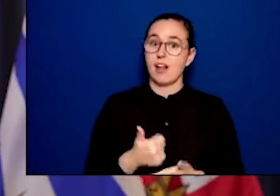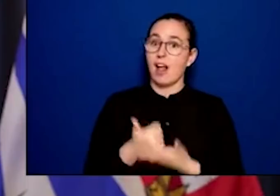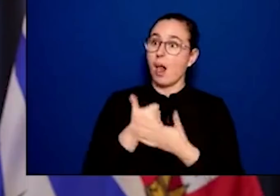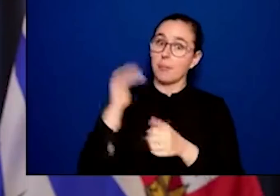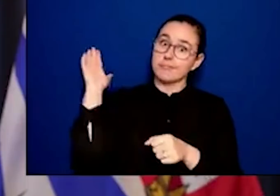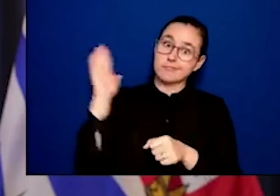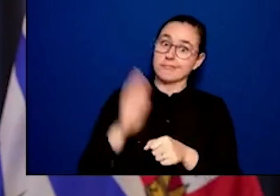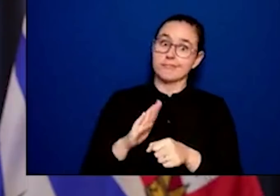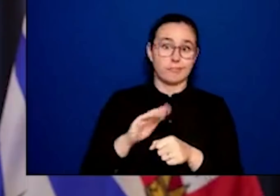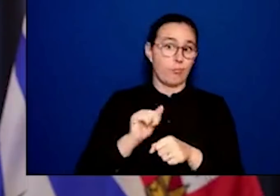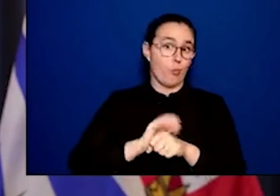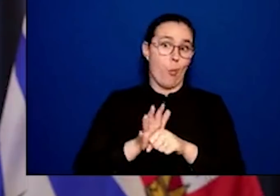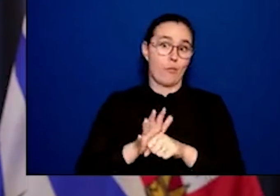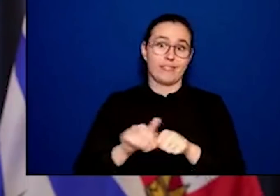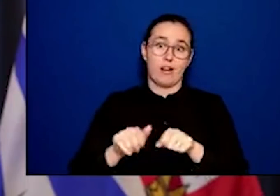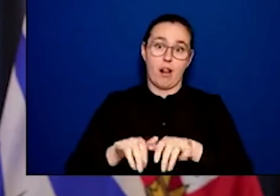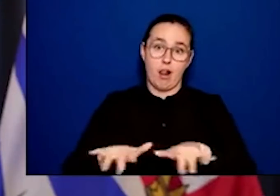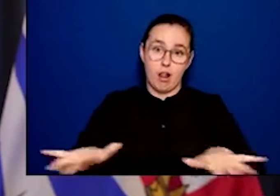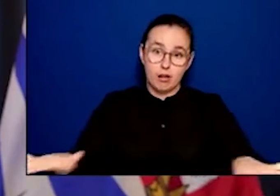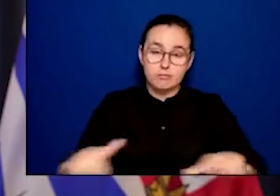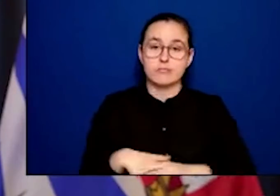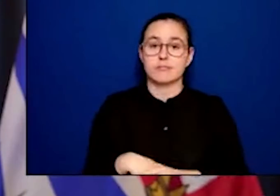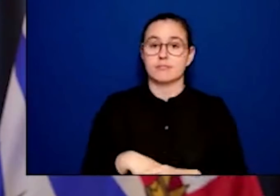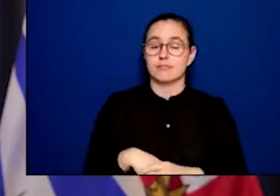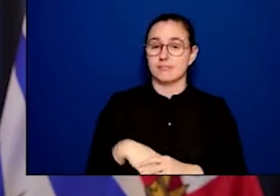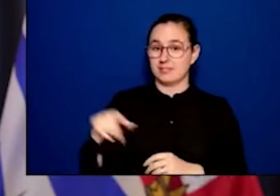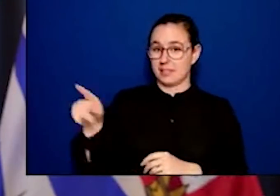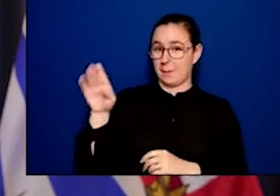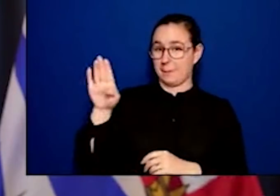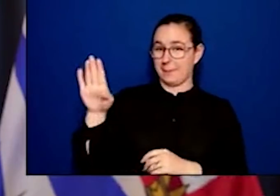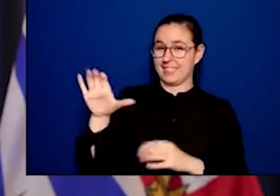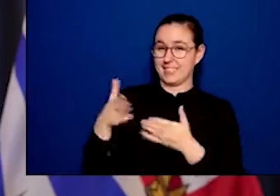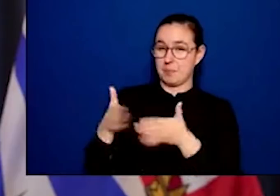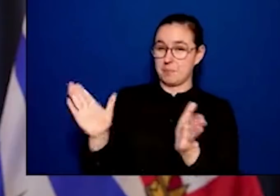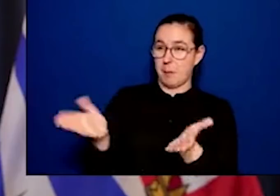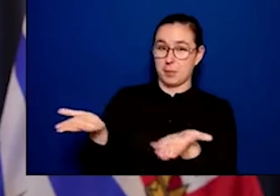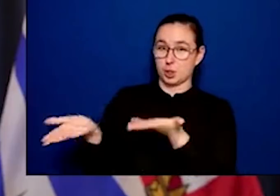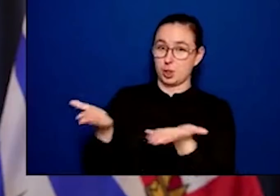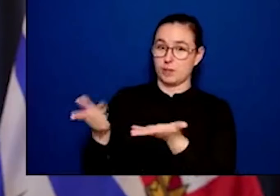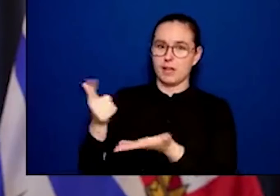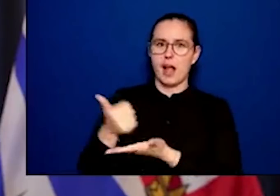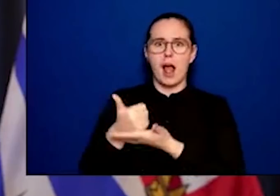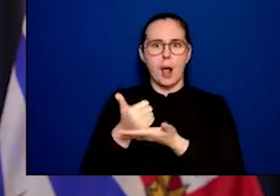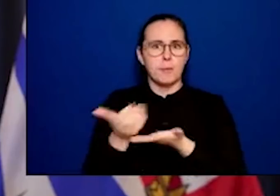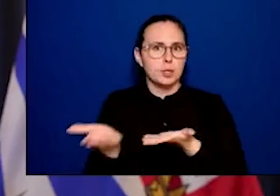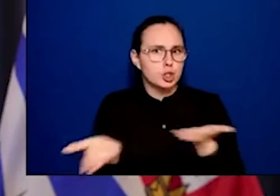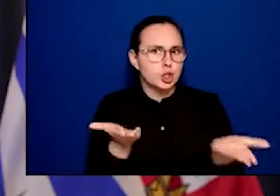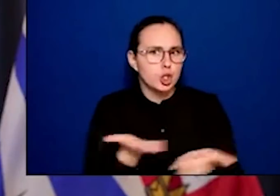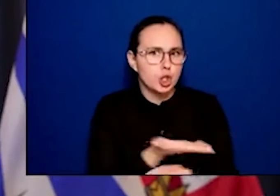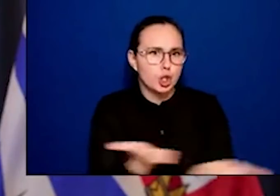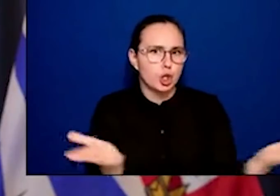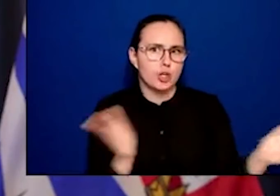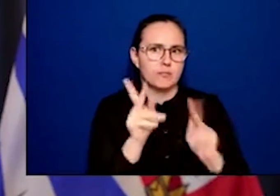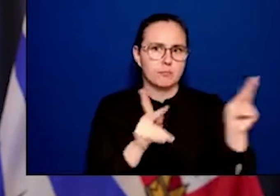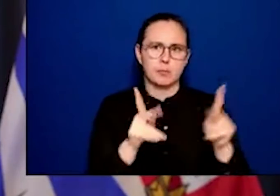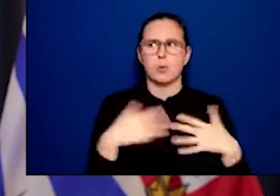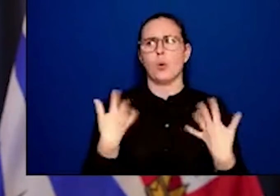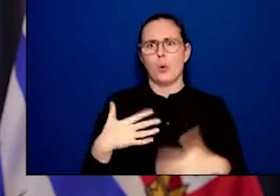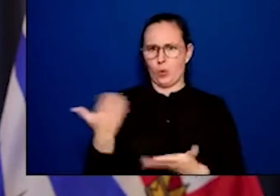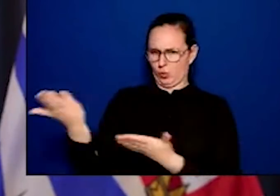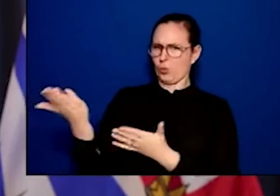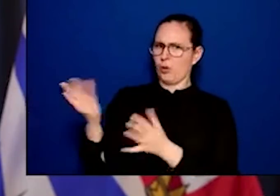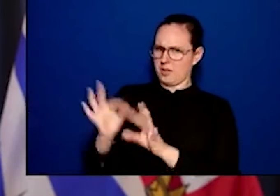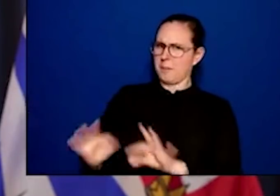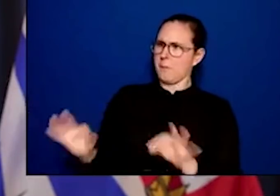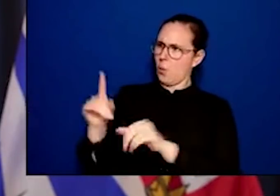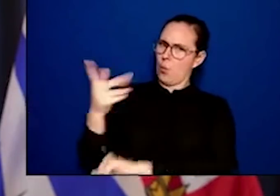held to the highest example and is there to serve the people of BC. And this important step reflects that duty.